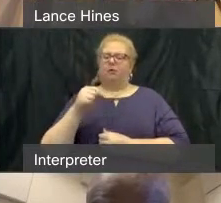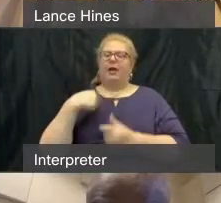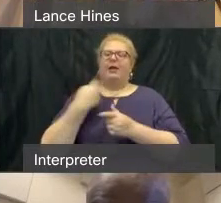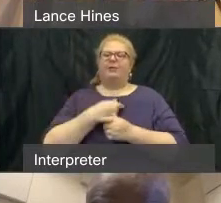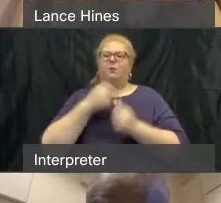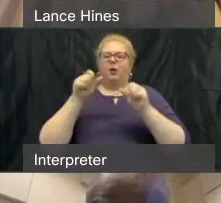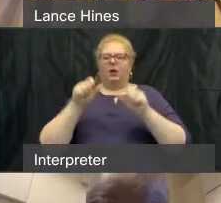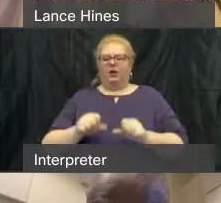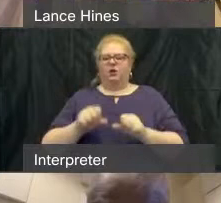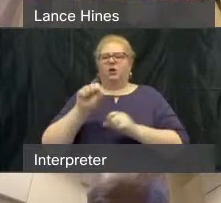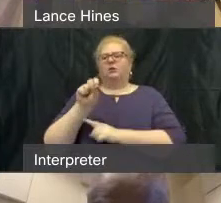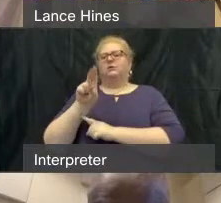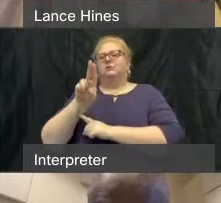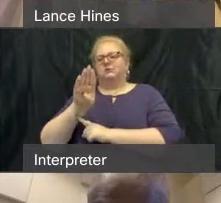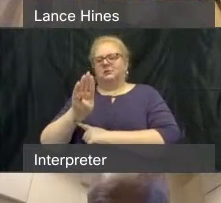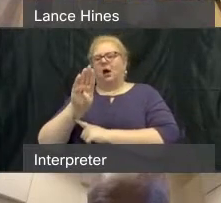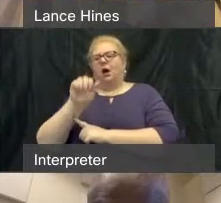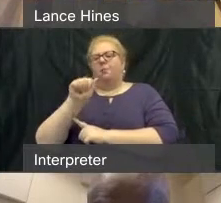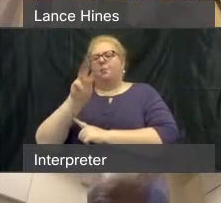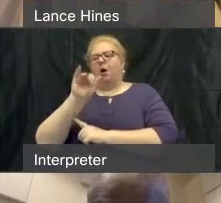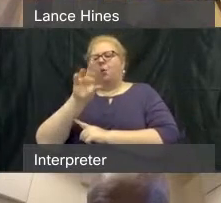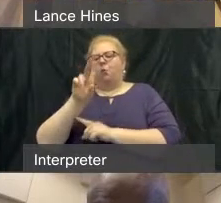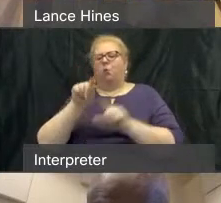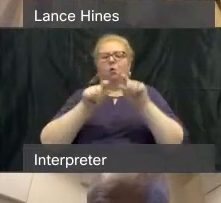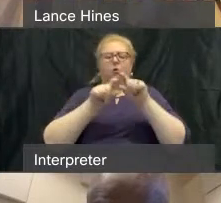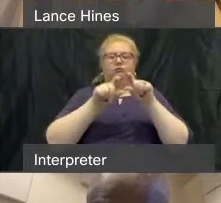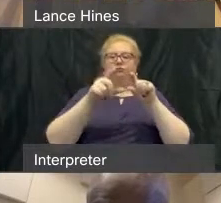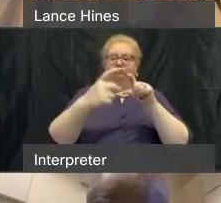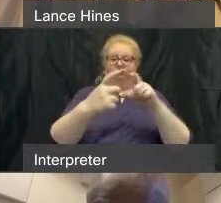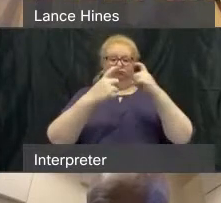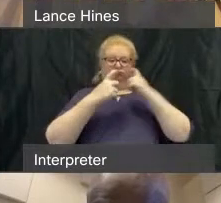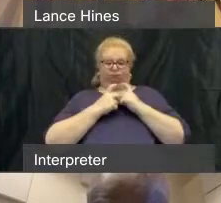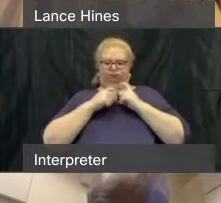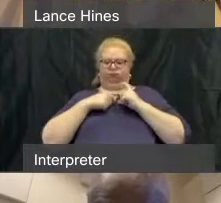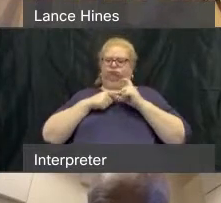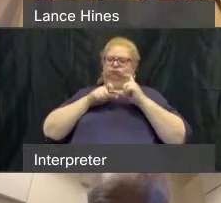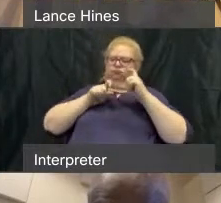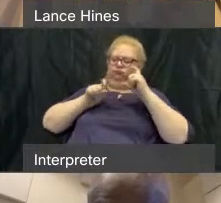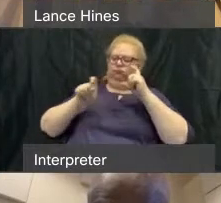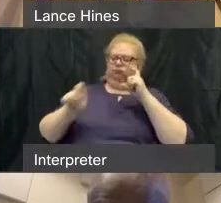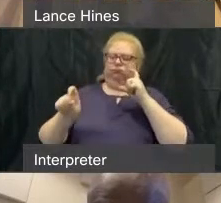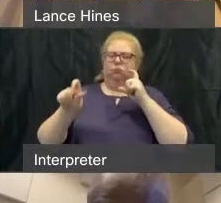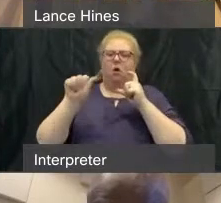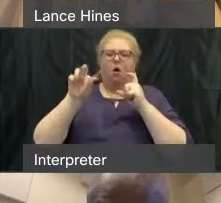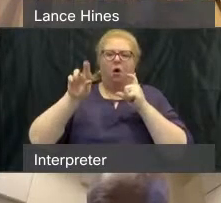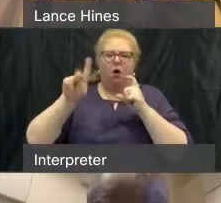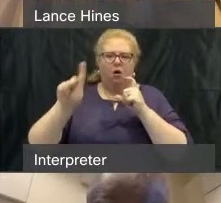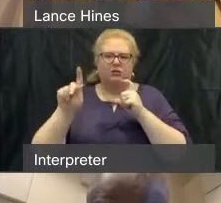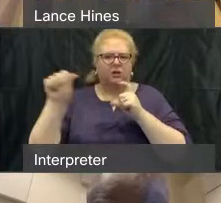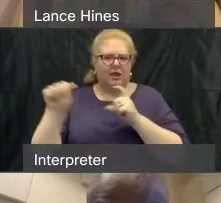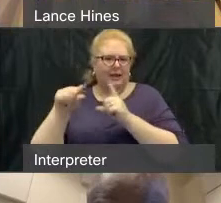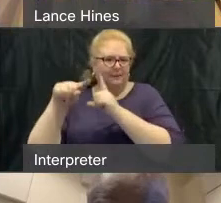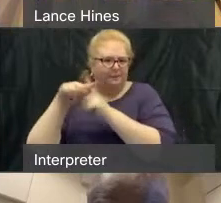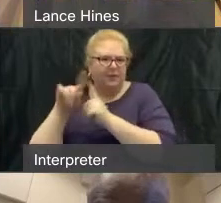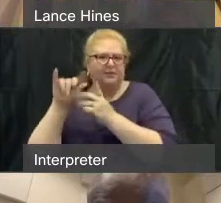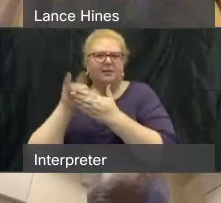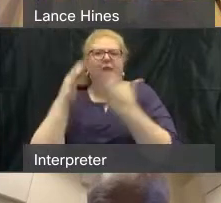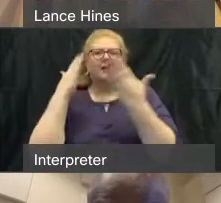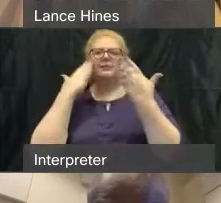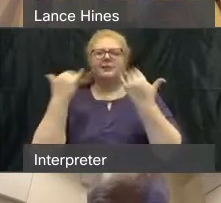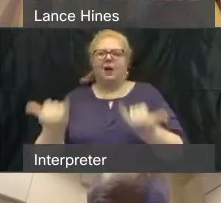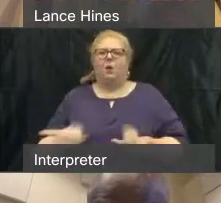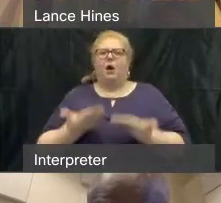subaward to Arkansas A+. And so that is what's before you, is